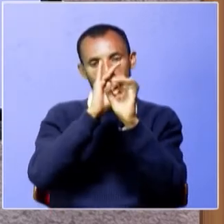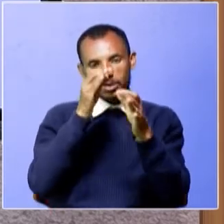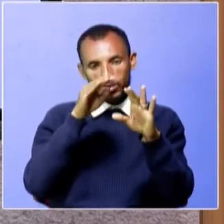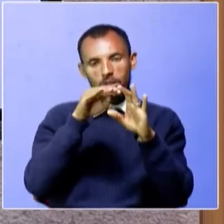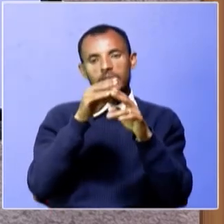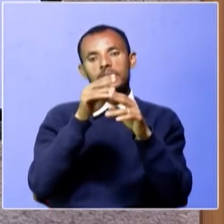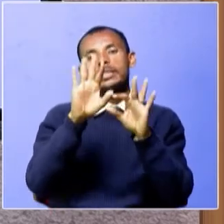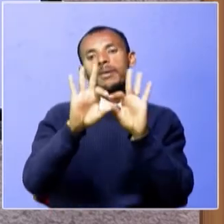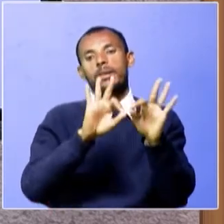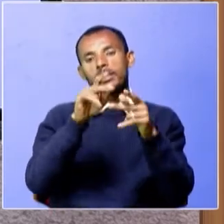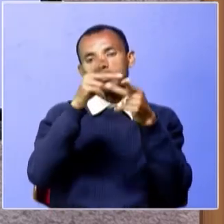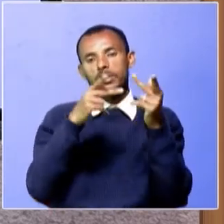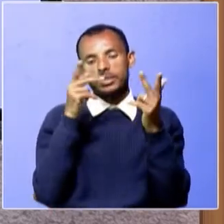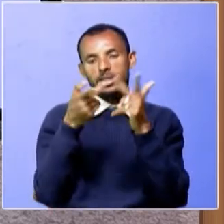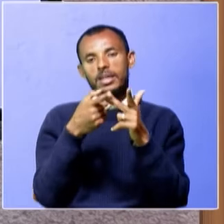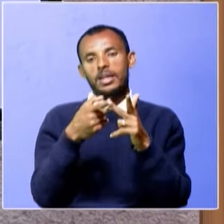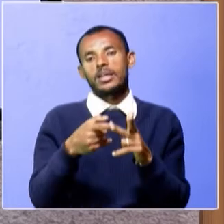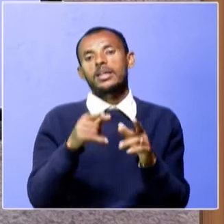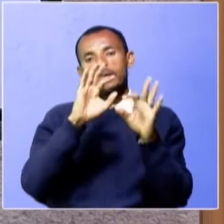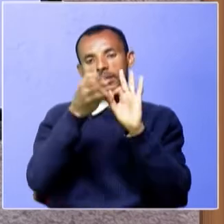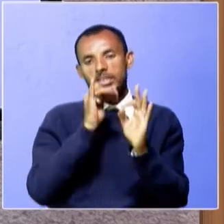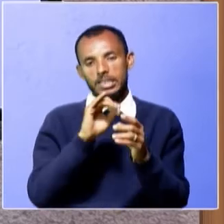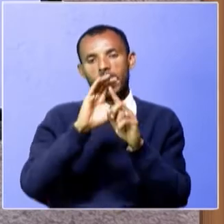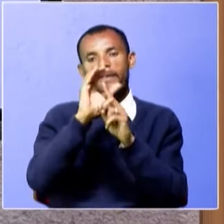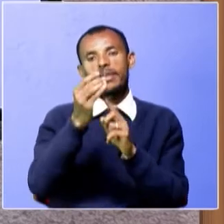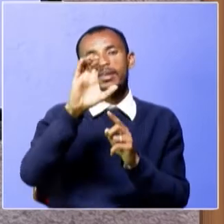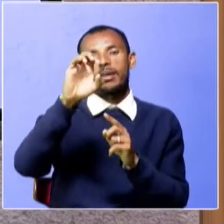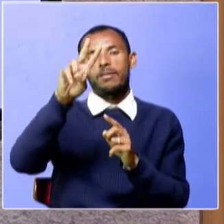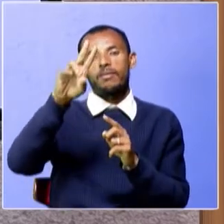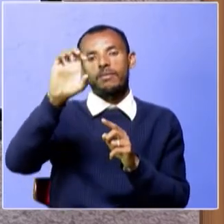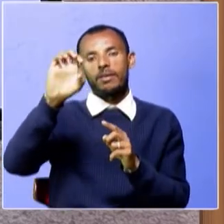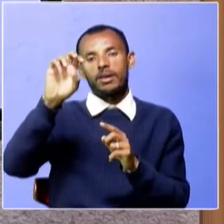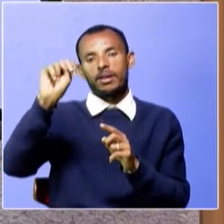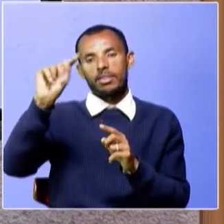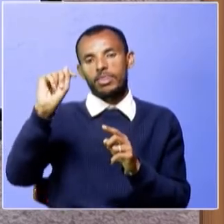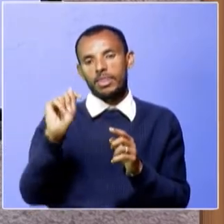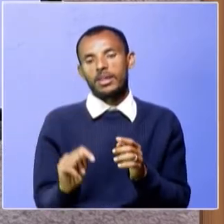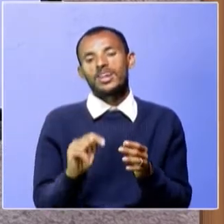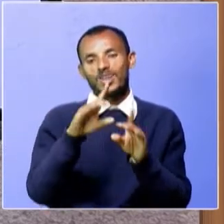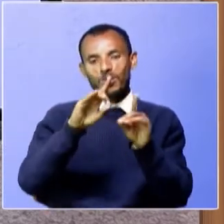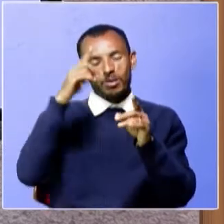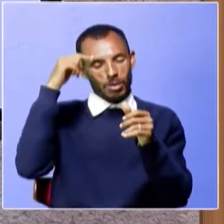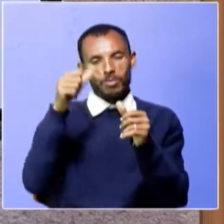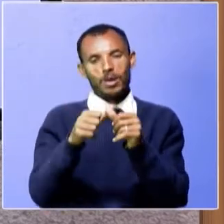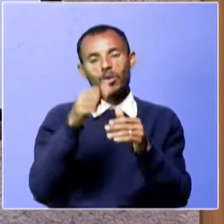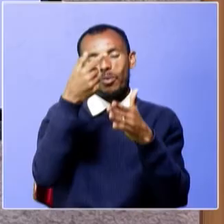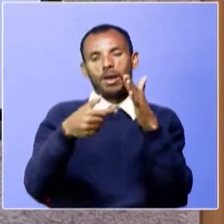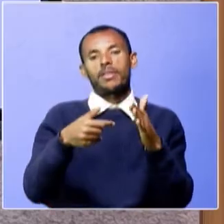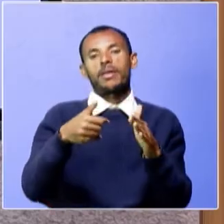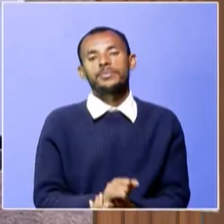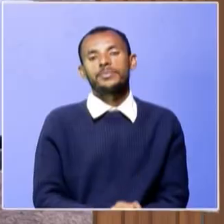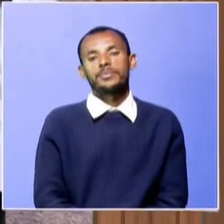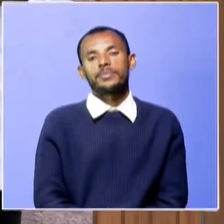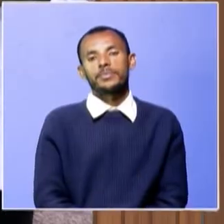sample space. The third definition was about an event. Well, do you remember what an event